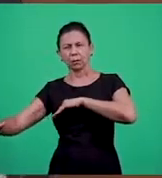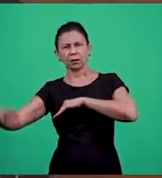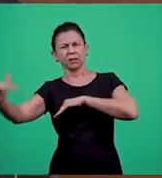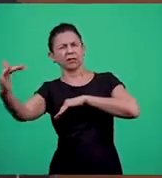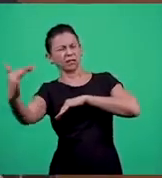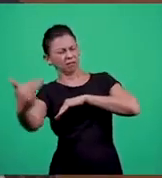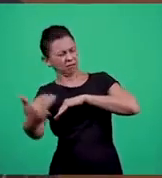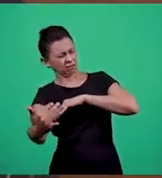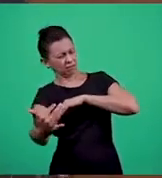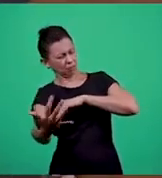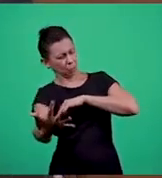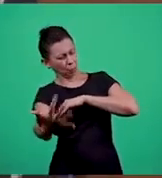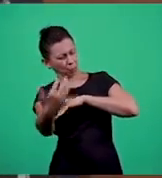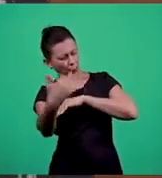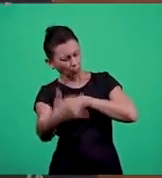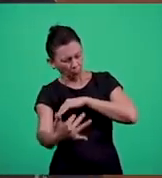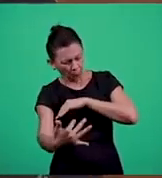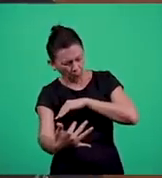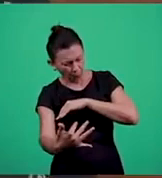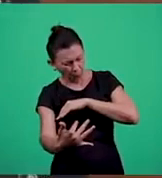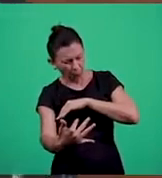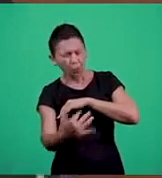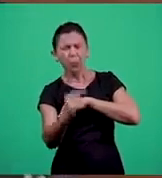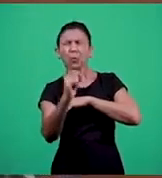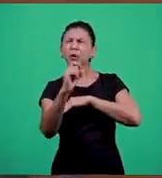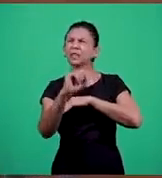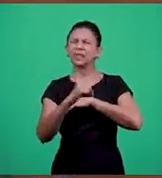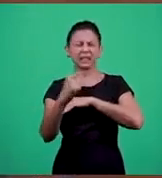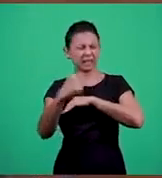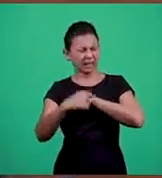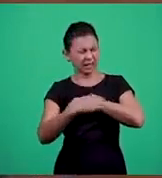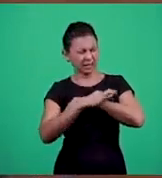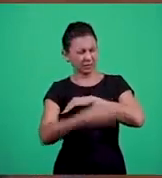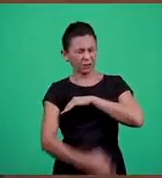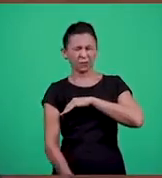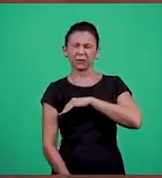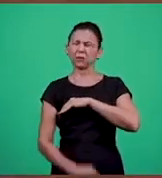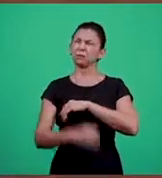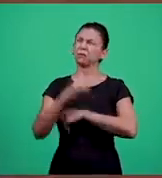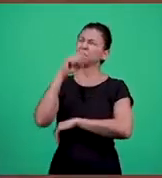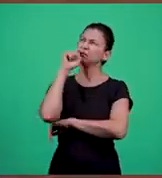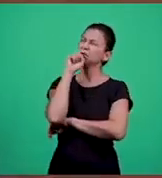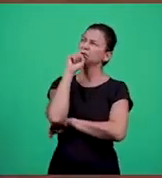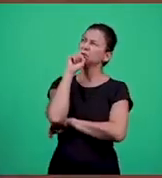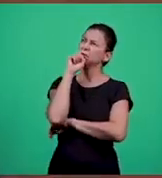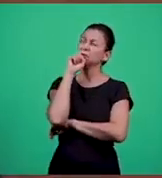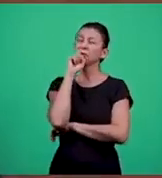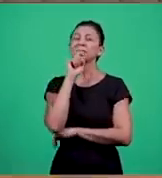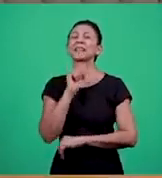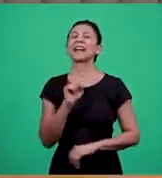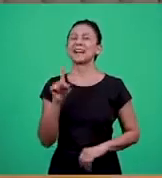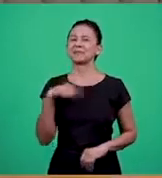blood of Jesus is a secret that was revealed to the people of God.